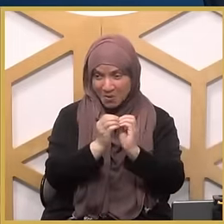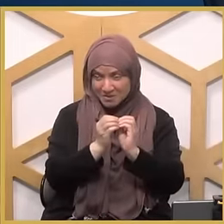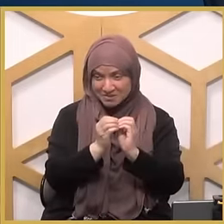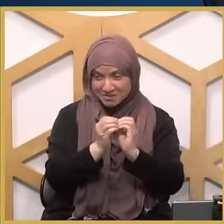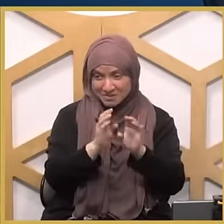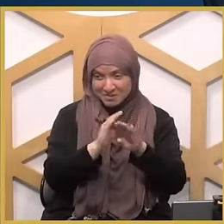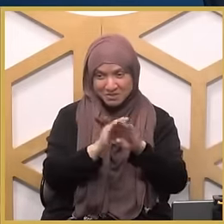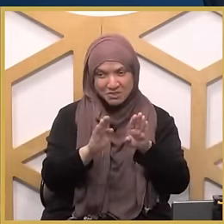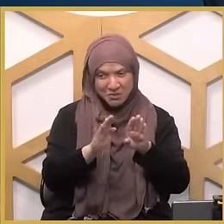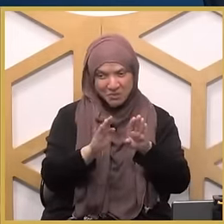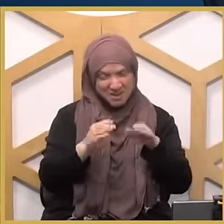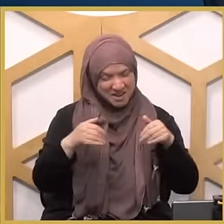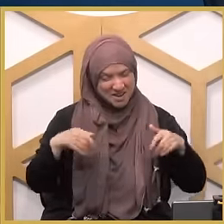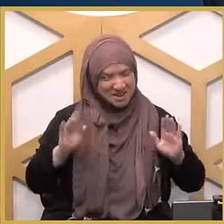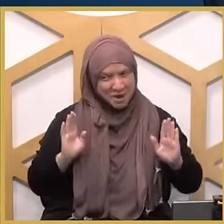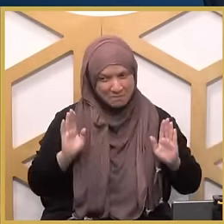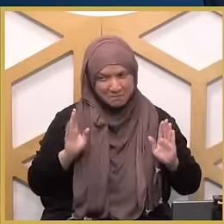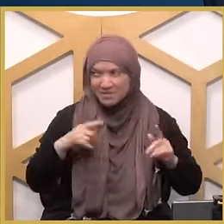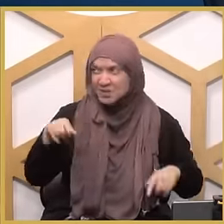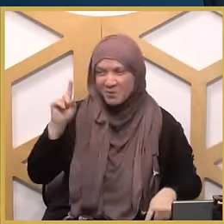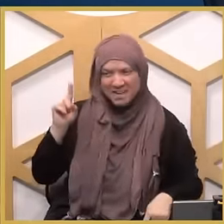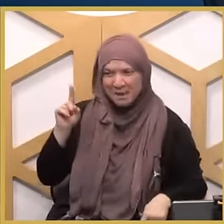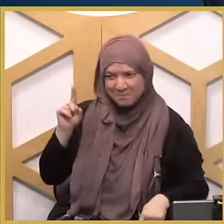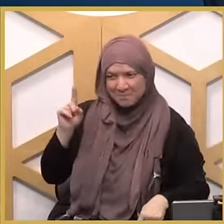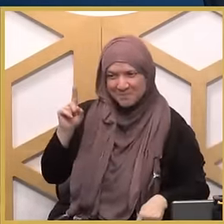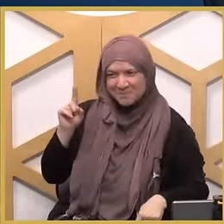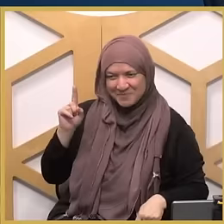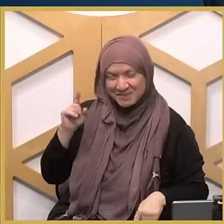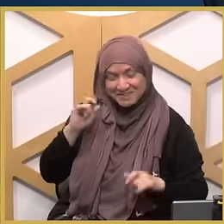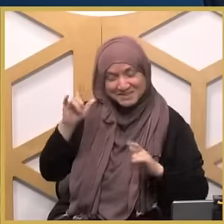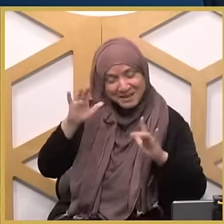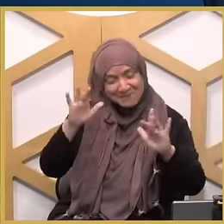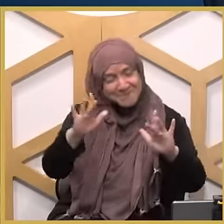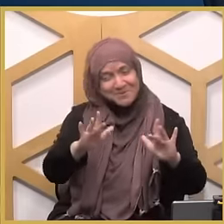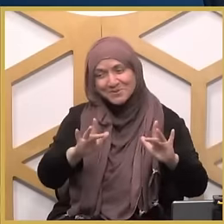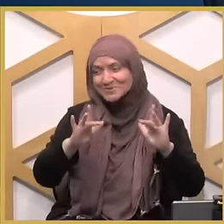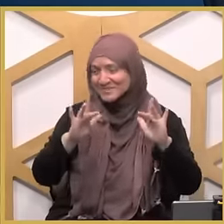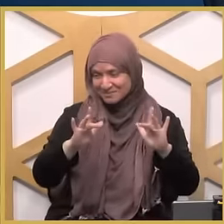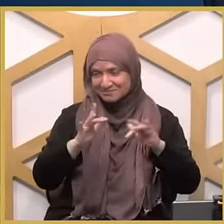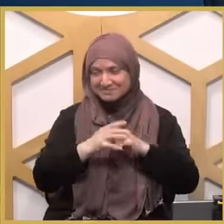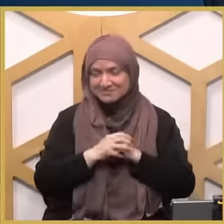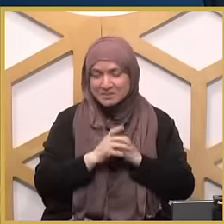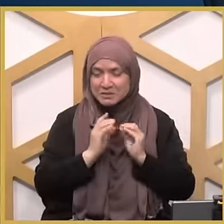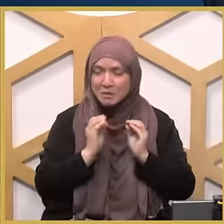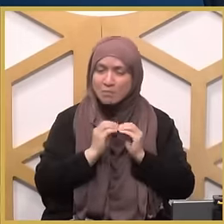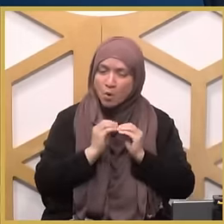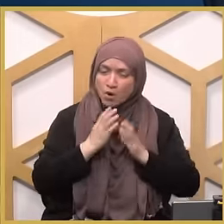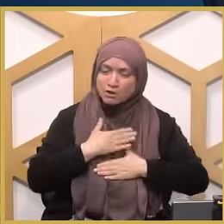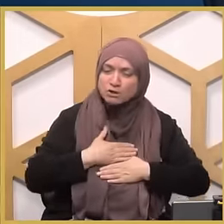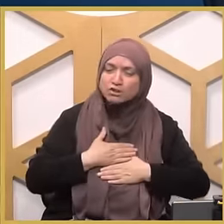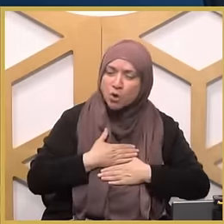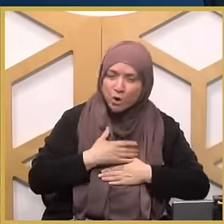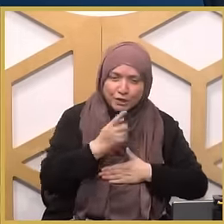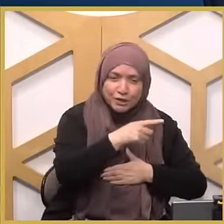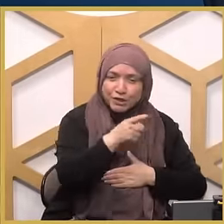being in the rahmah and the mercy of Allah subhanahu wa ta'ala. You only need to do your part. And be careful what you love the most. Be careful what you wish